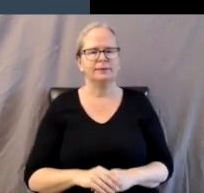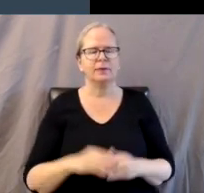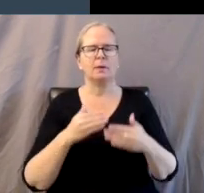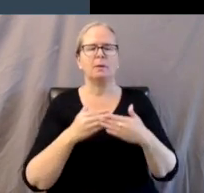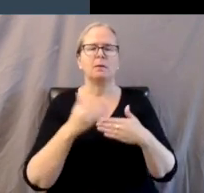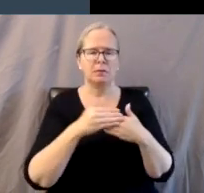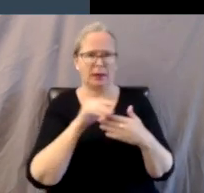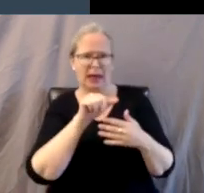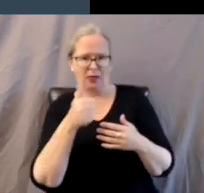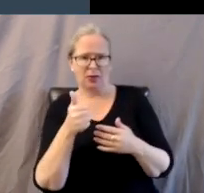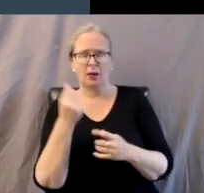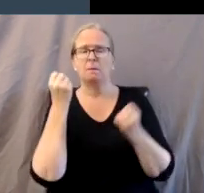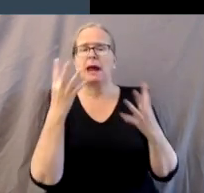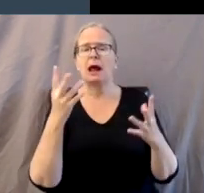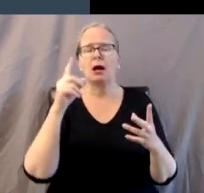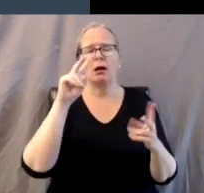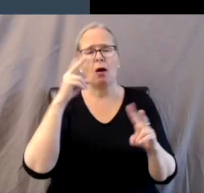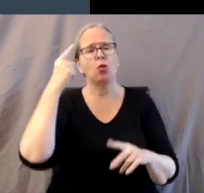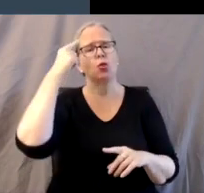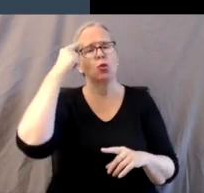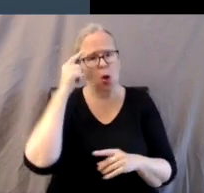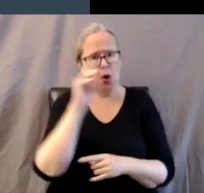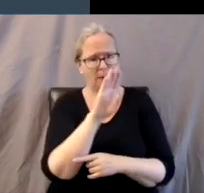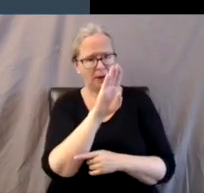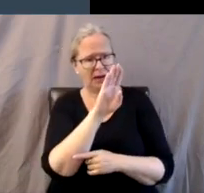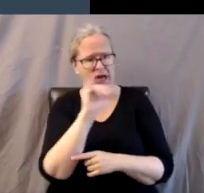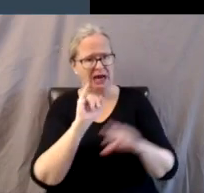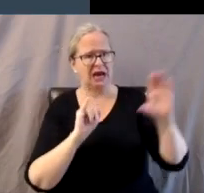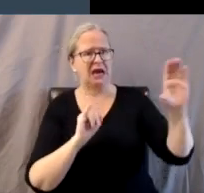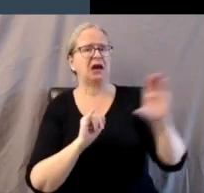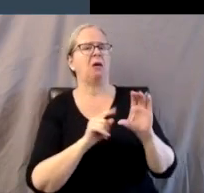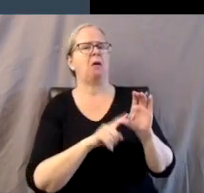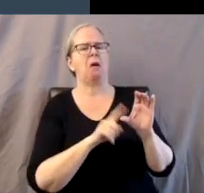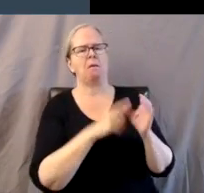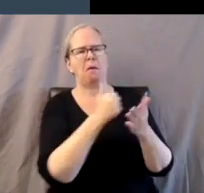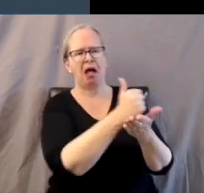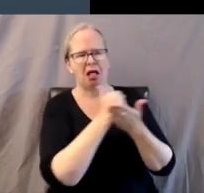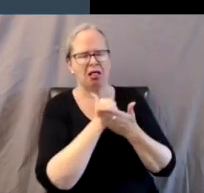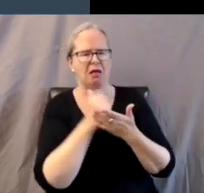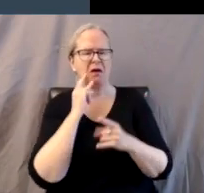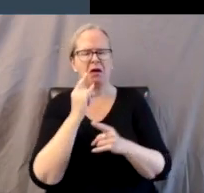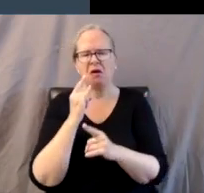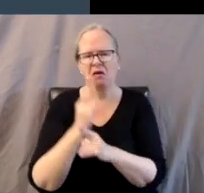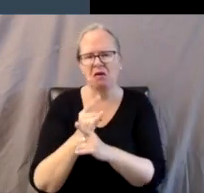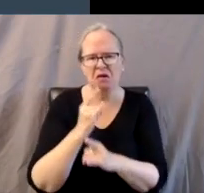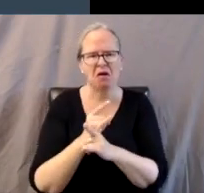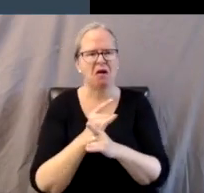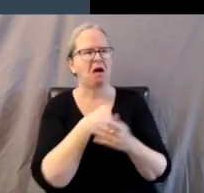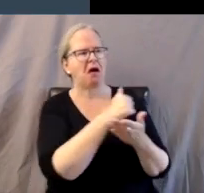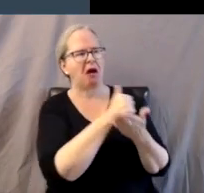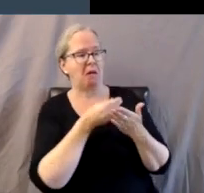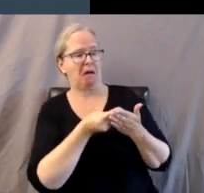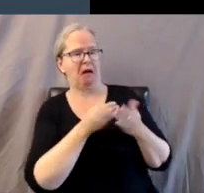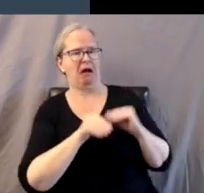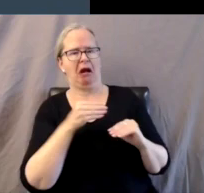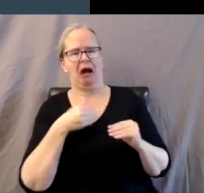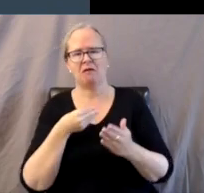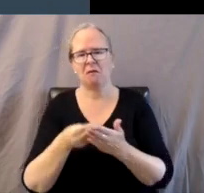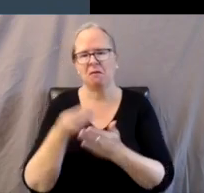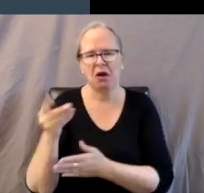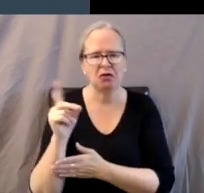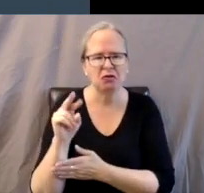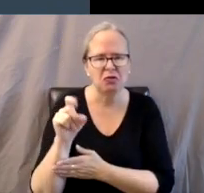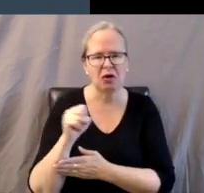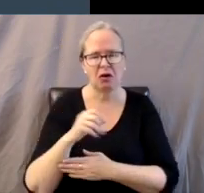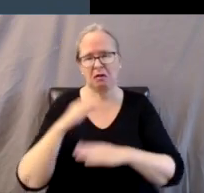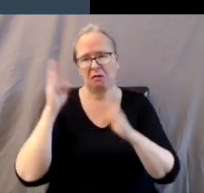education, including schools and colleges, computer equipment, food, childcare, transportation, and recreation. So this